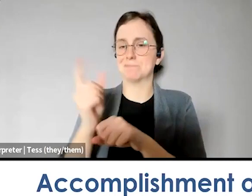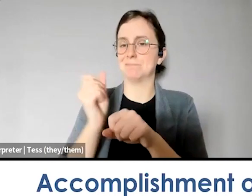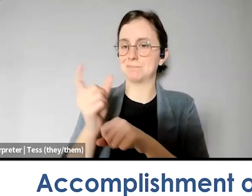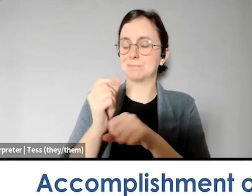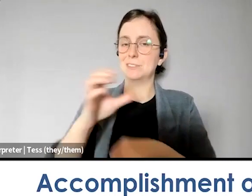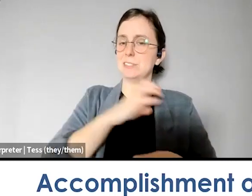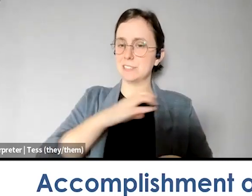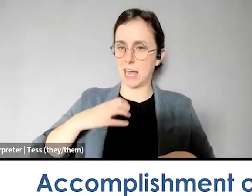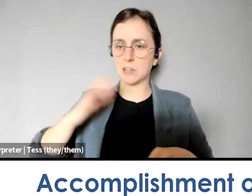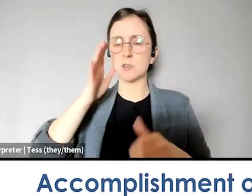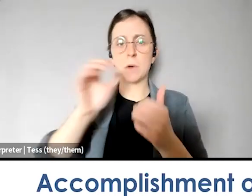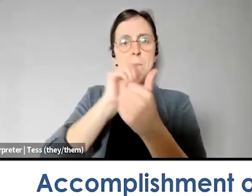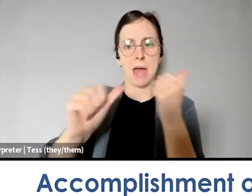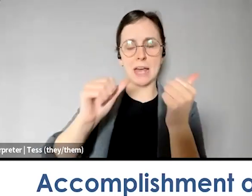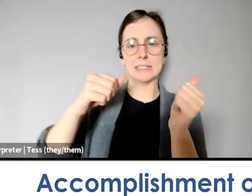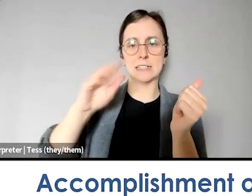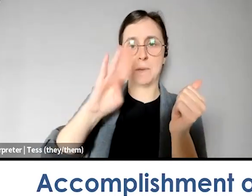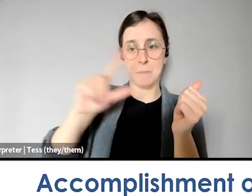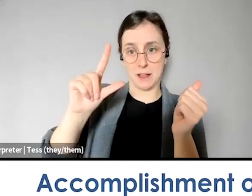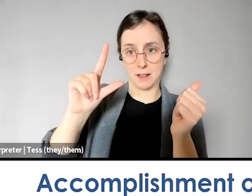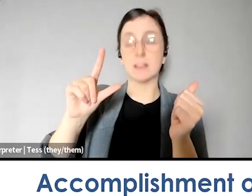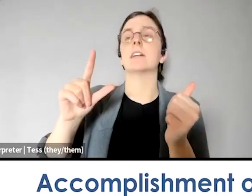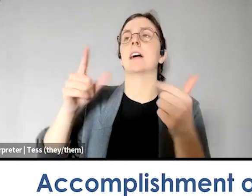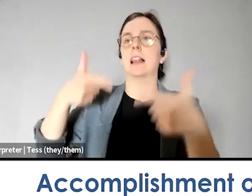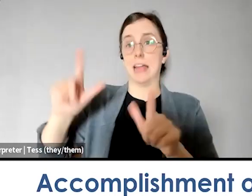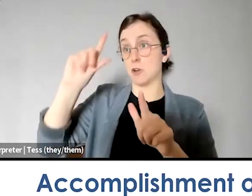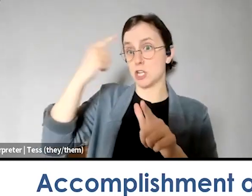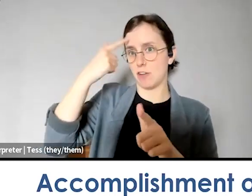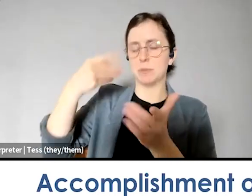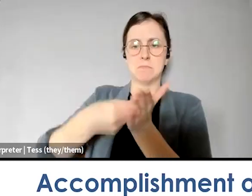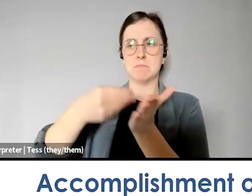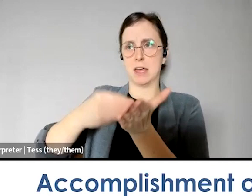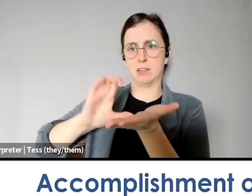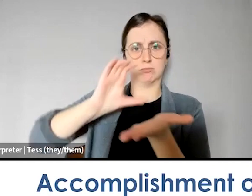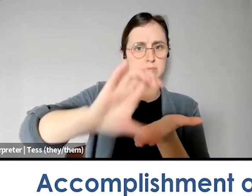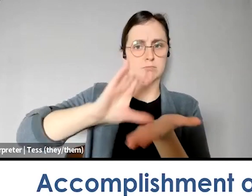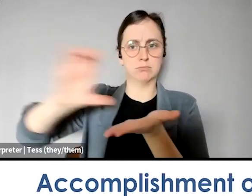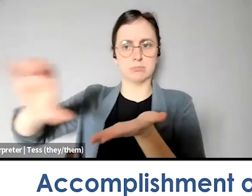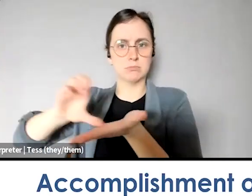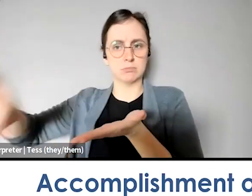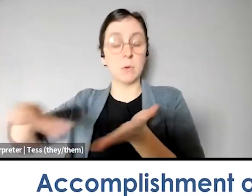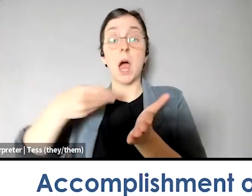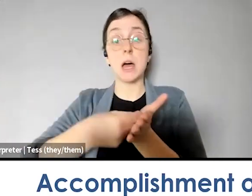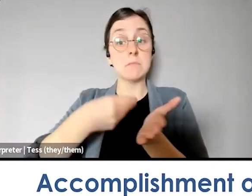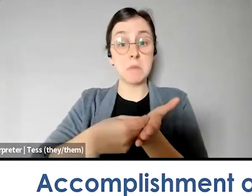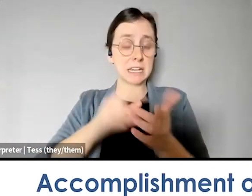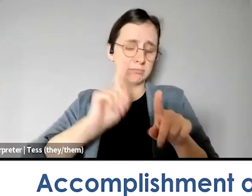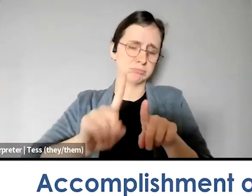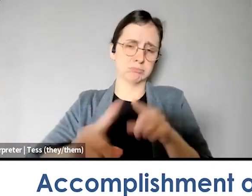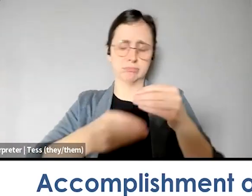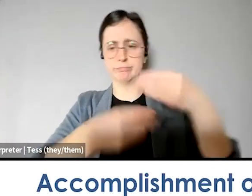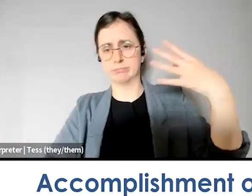that funds the government, right? Every year. And there's money in that bill for different things. And we have to advocate for it every year.